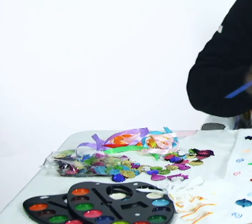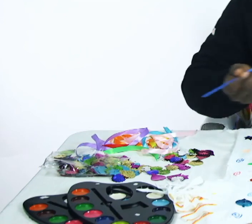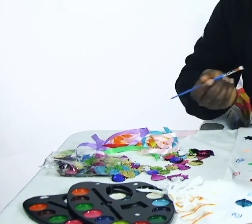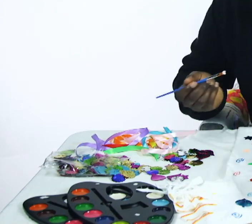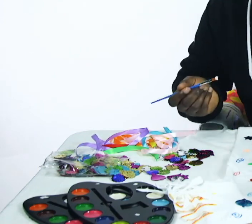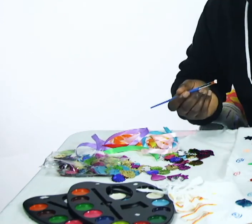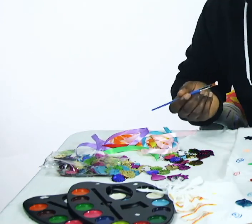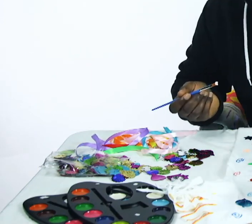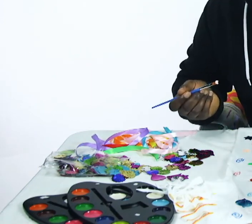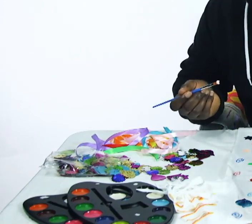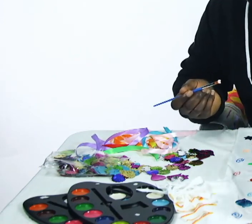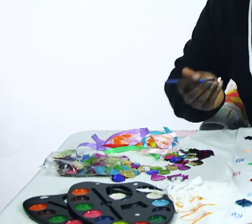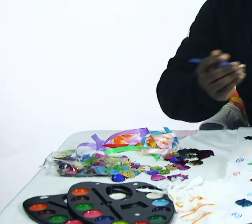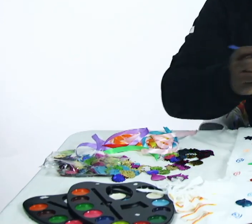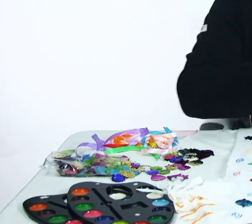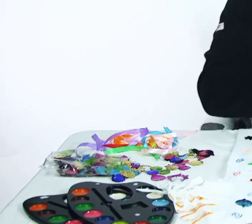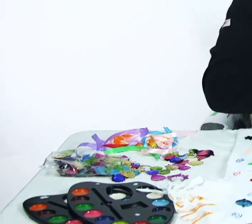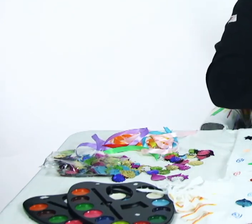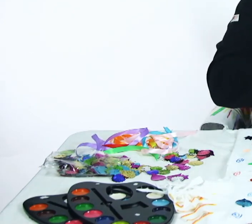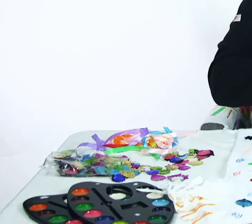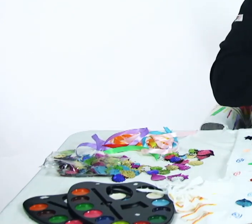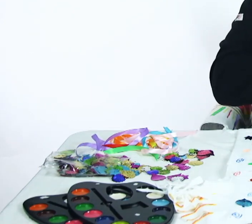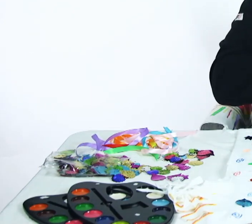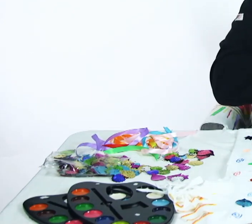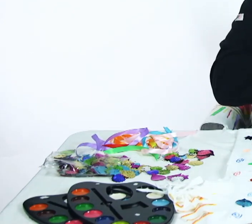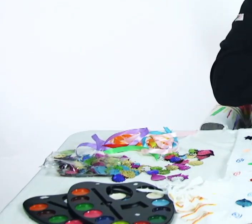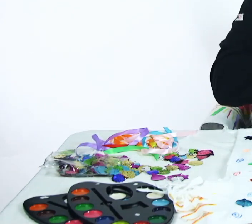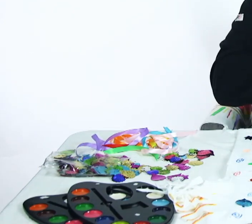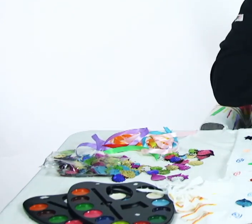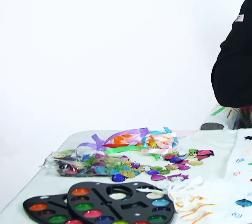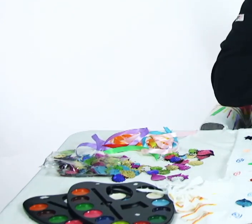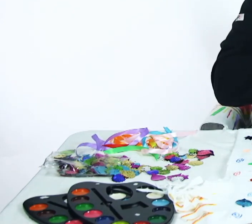Okay, haven't stuck Mr. Turkey down.